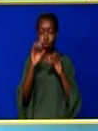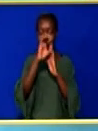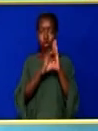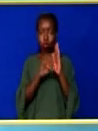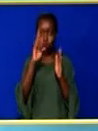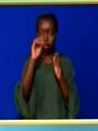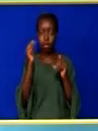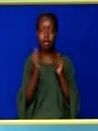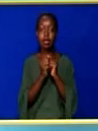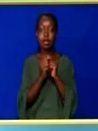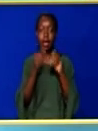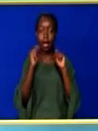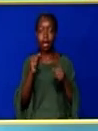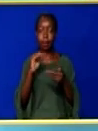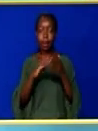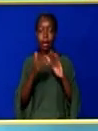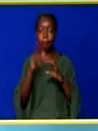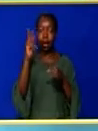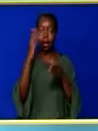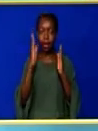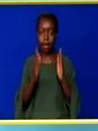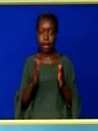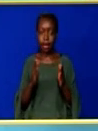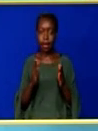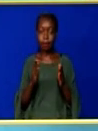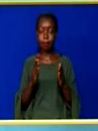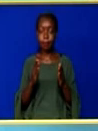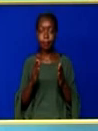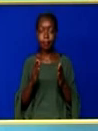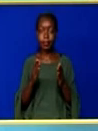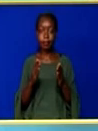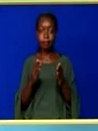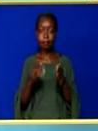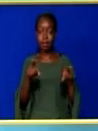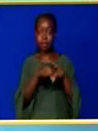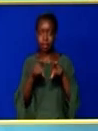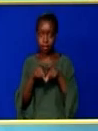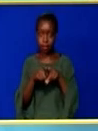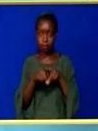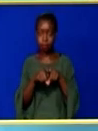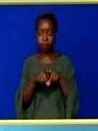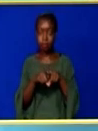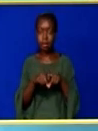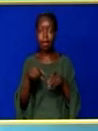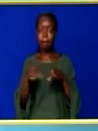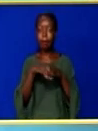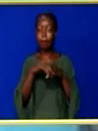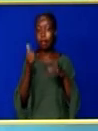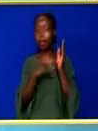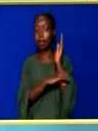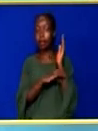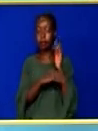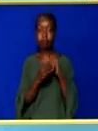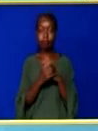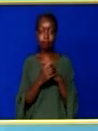2010 that I can belong to a Kenya citizen. I can be a Kenyan citizen at the same time a citizen of another country. But